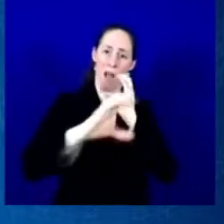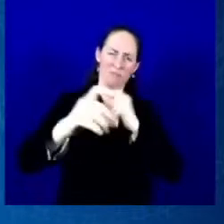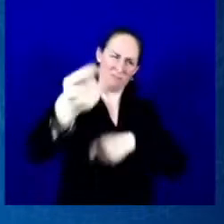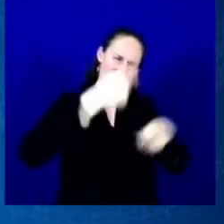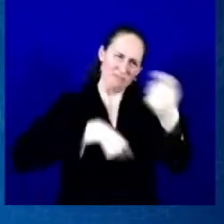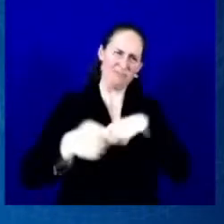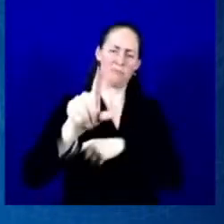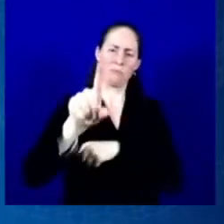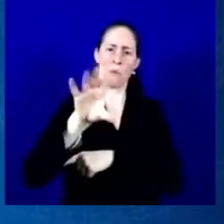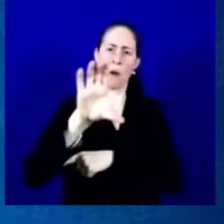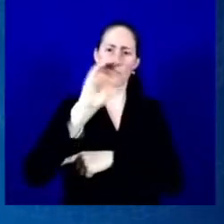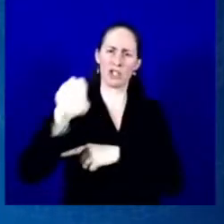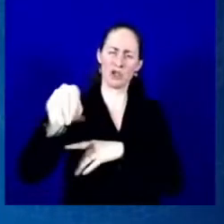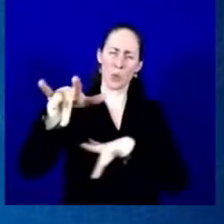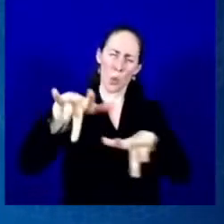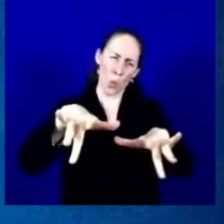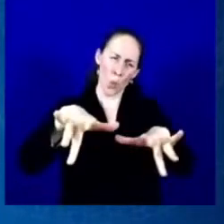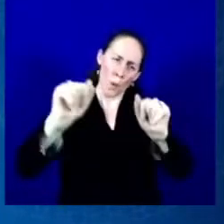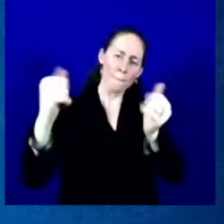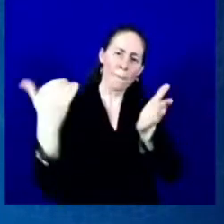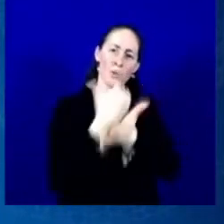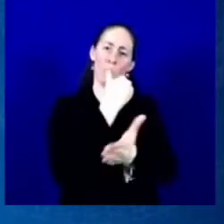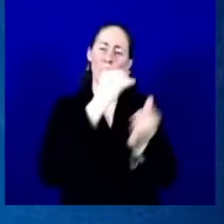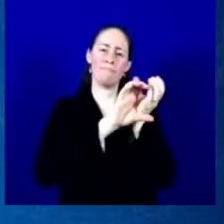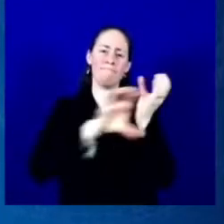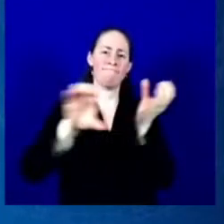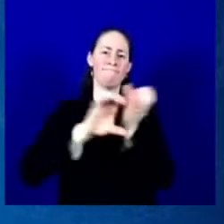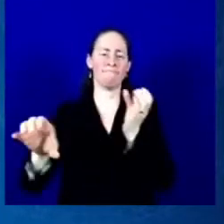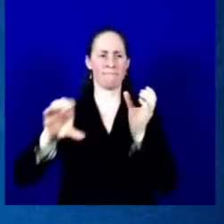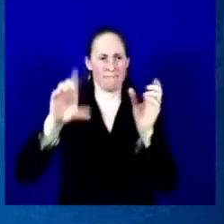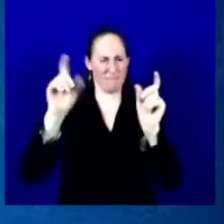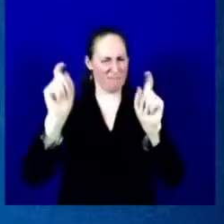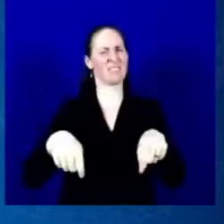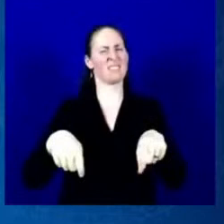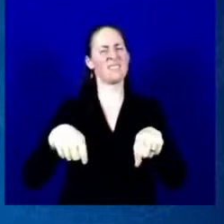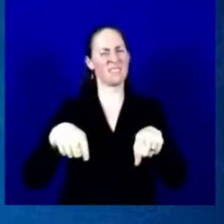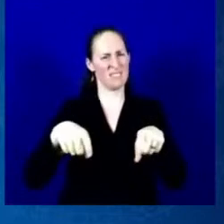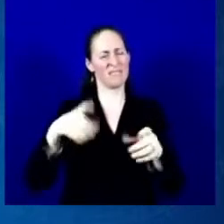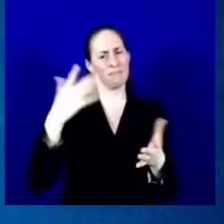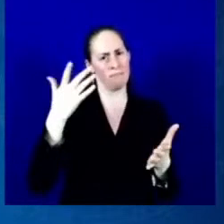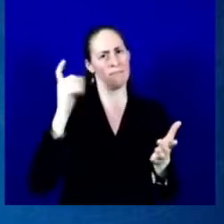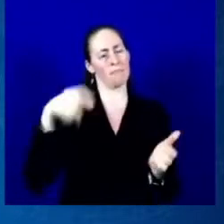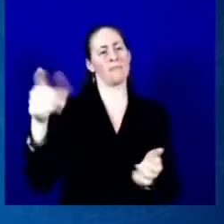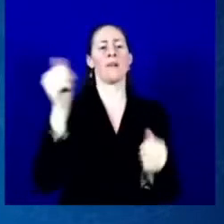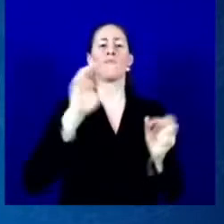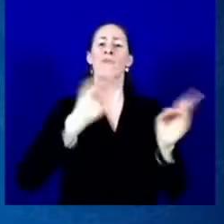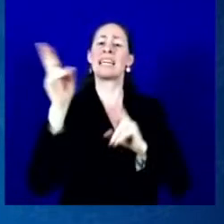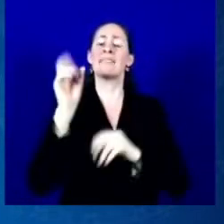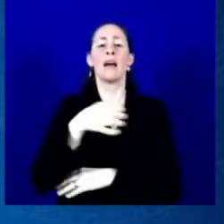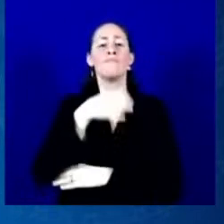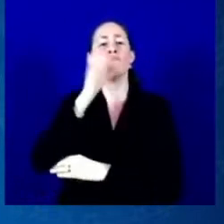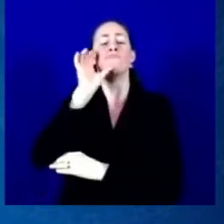so every American can drink clean water.